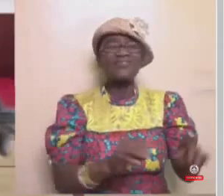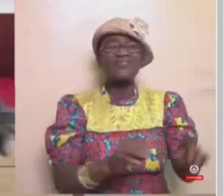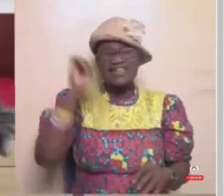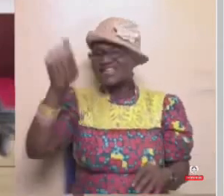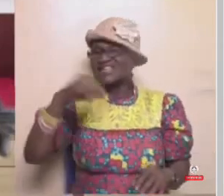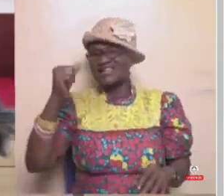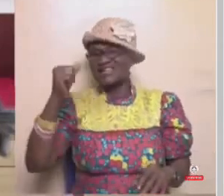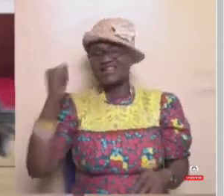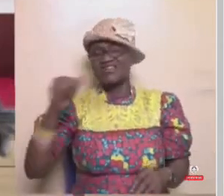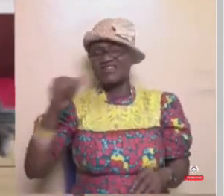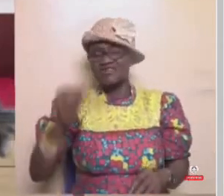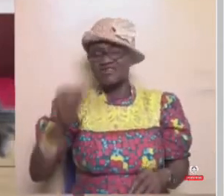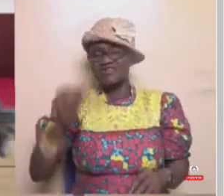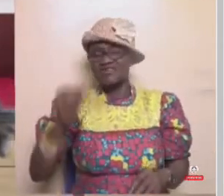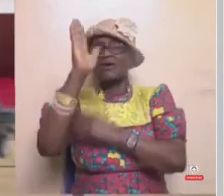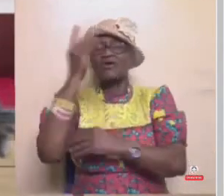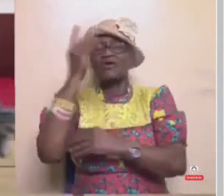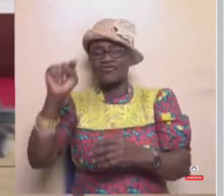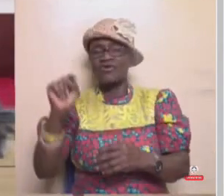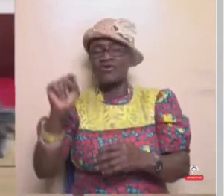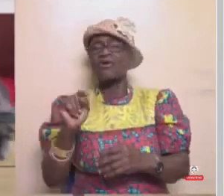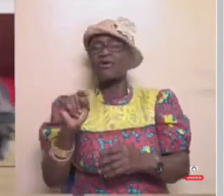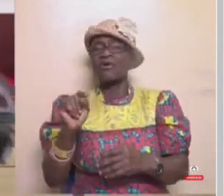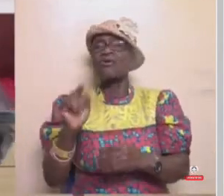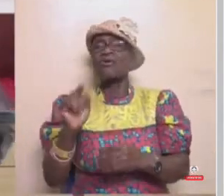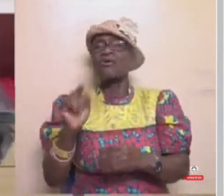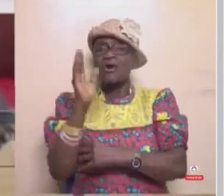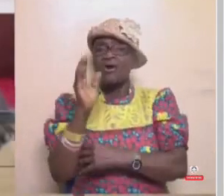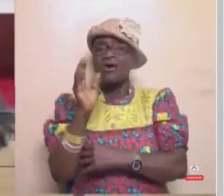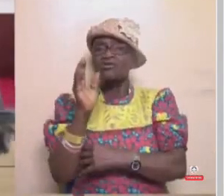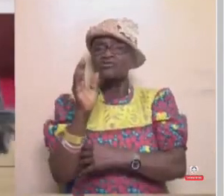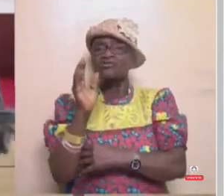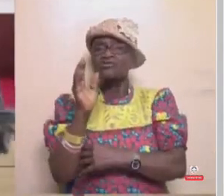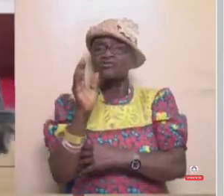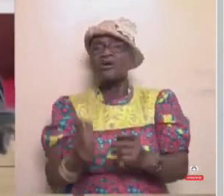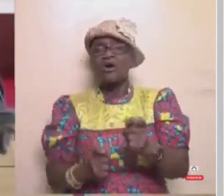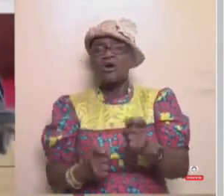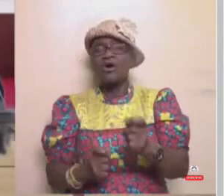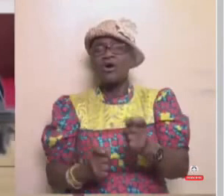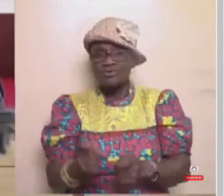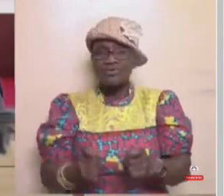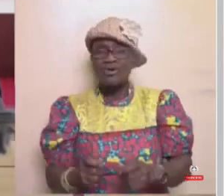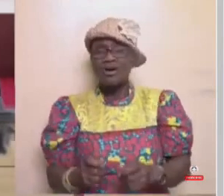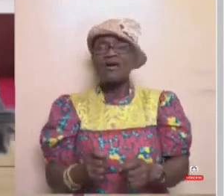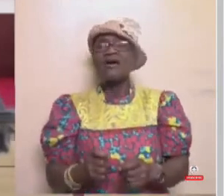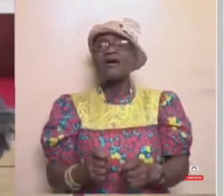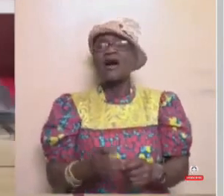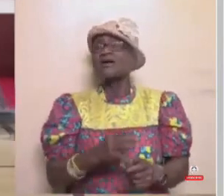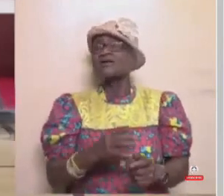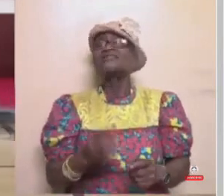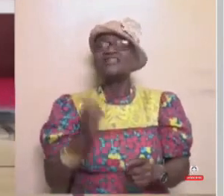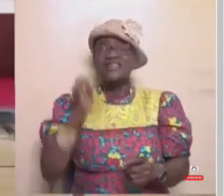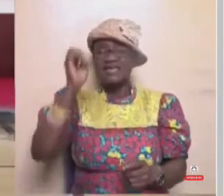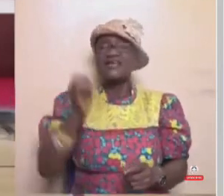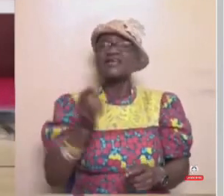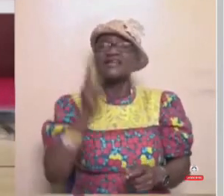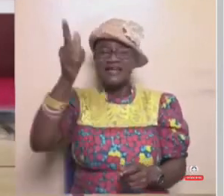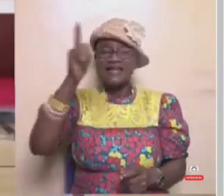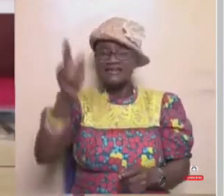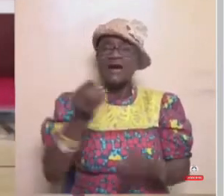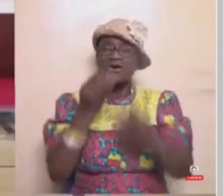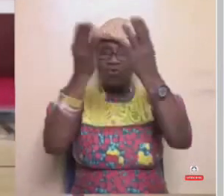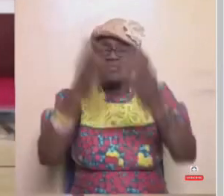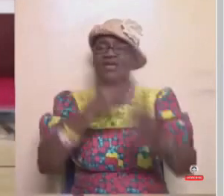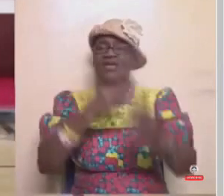intervention. Eventually, he obeyed and God answer him. God will answer you today